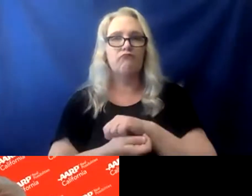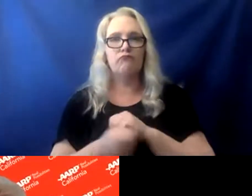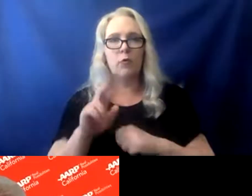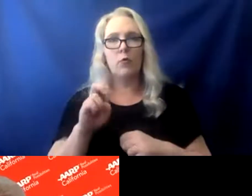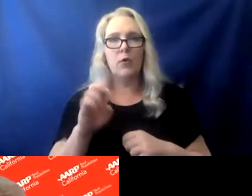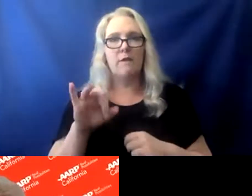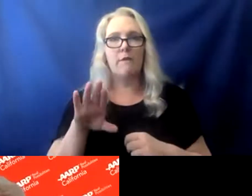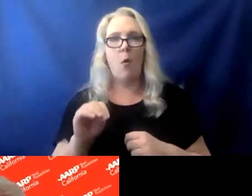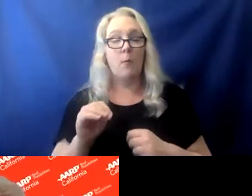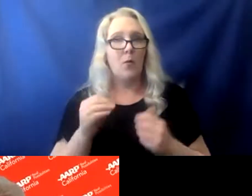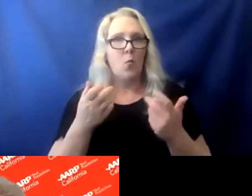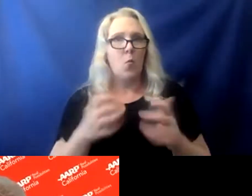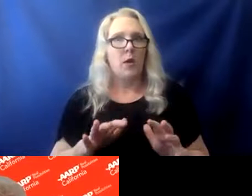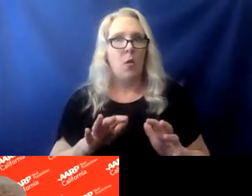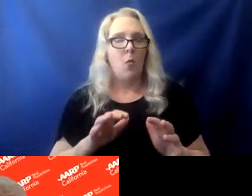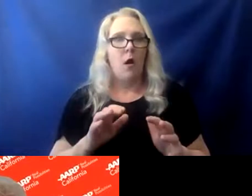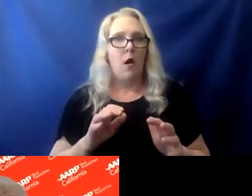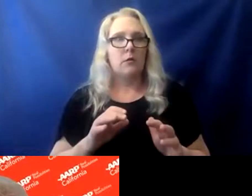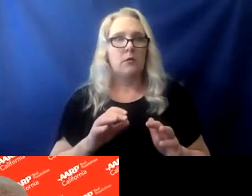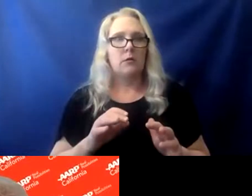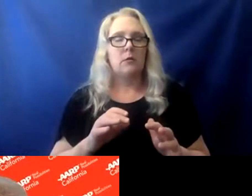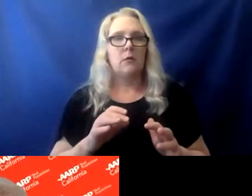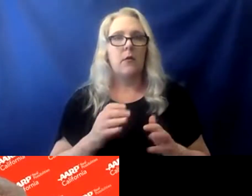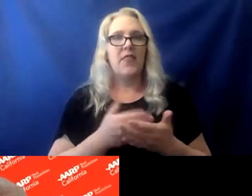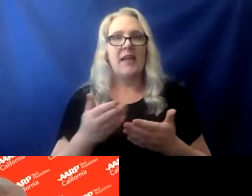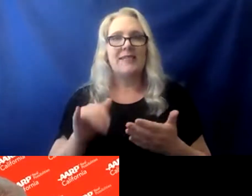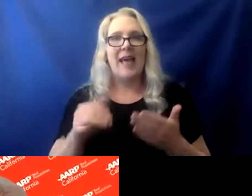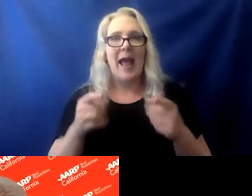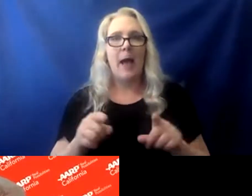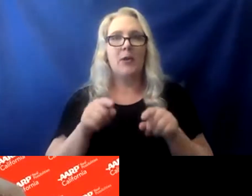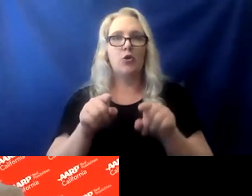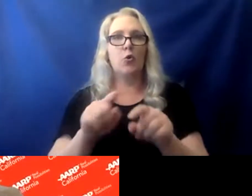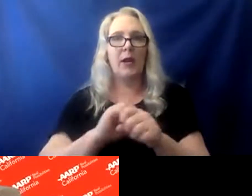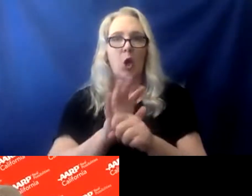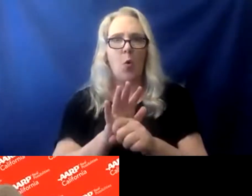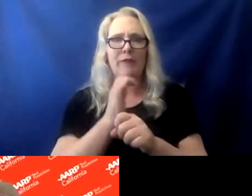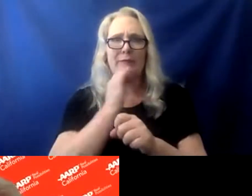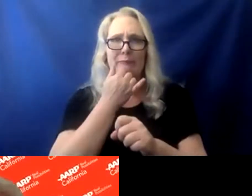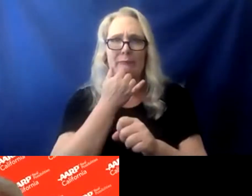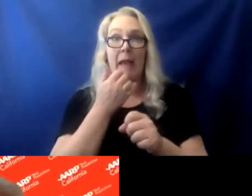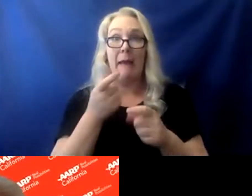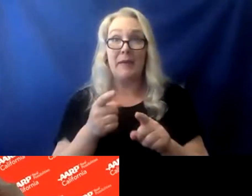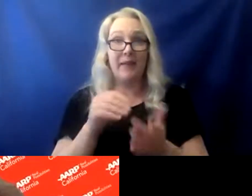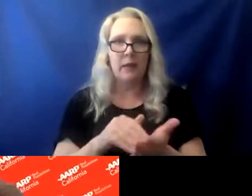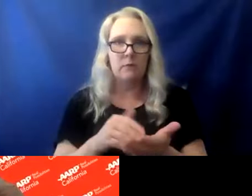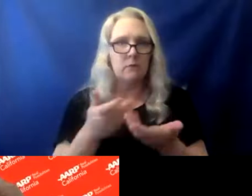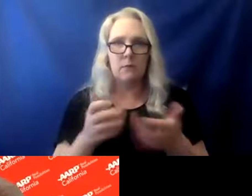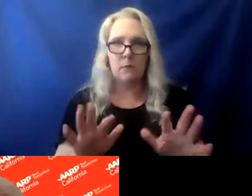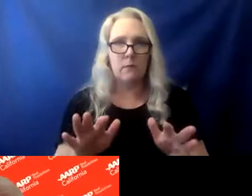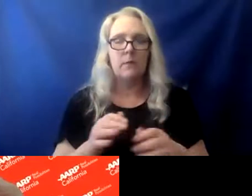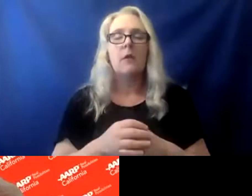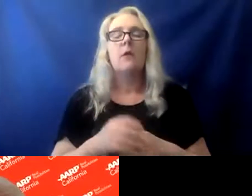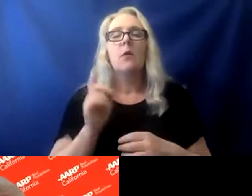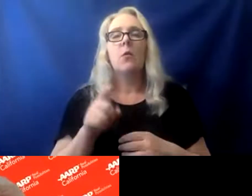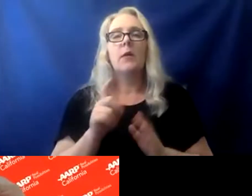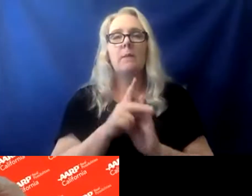during COVID that we don't want to see repeated again. I think we need to prioritize policy for long-term